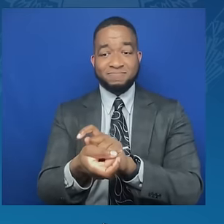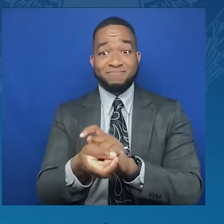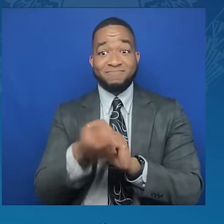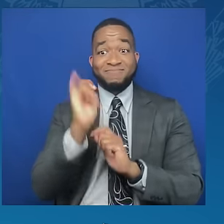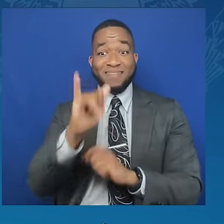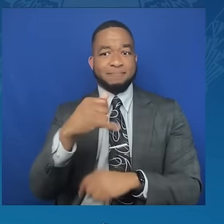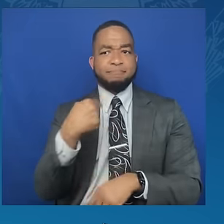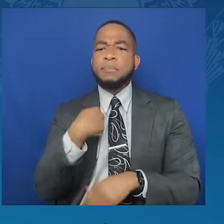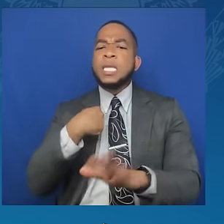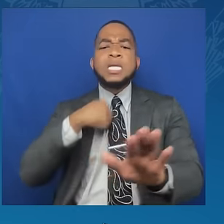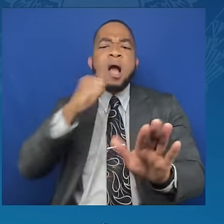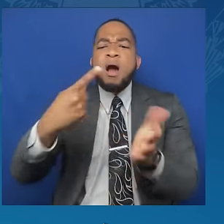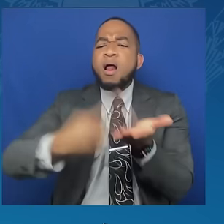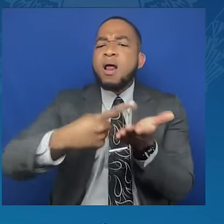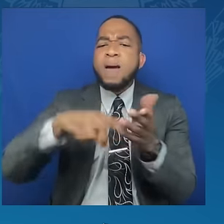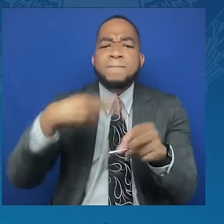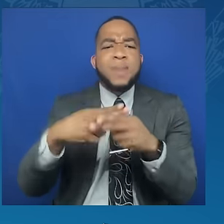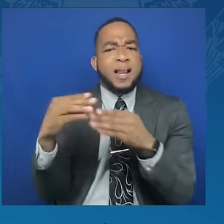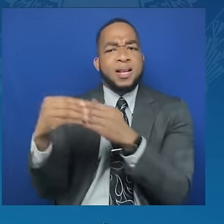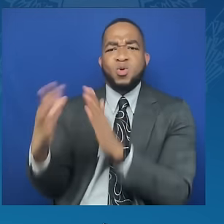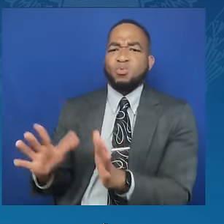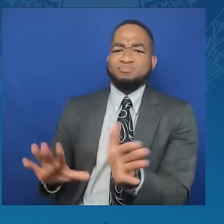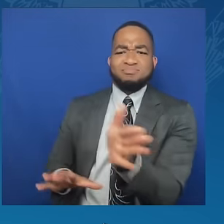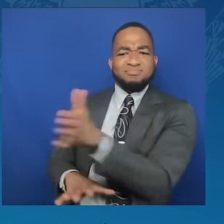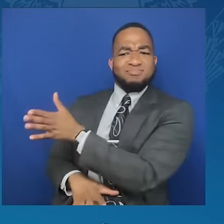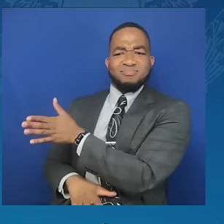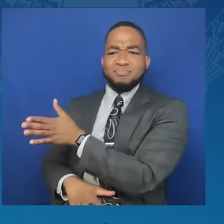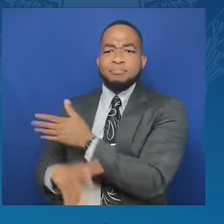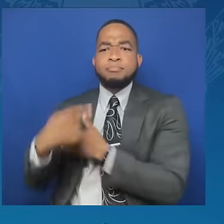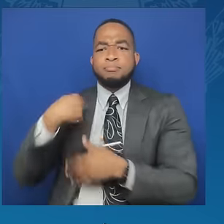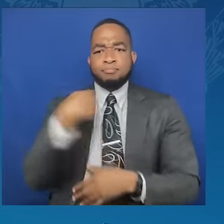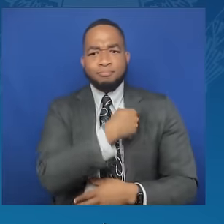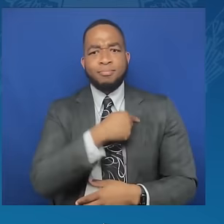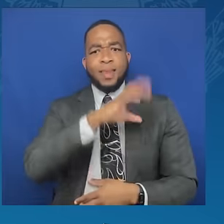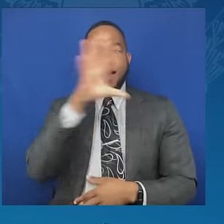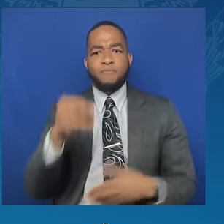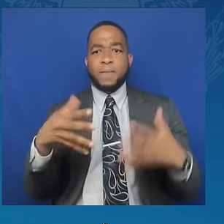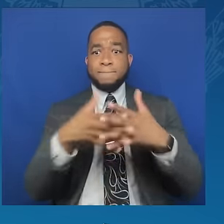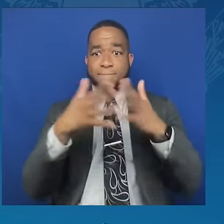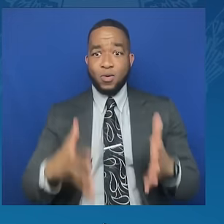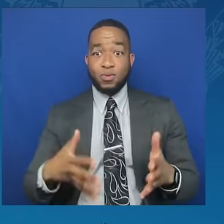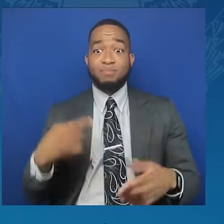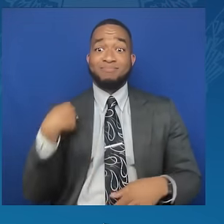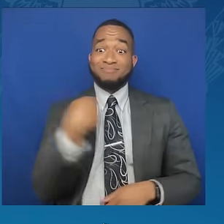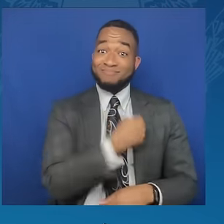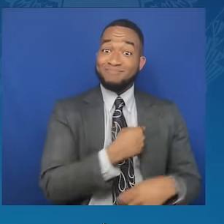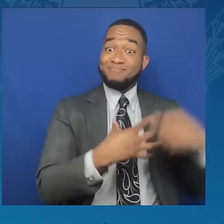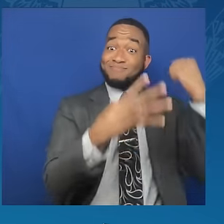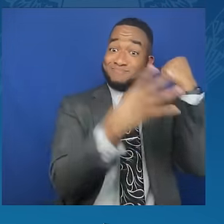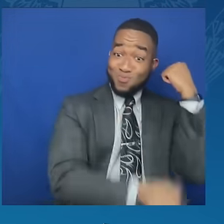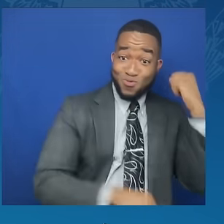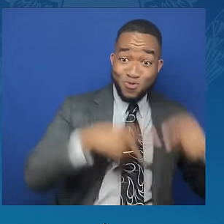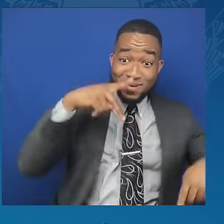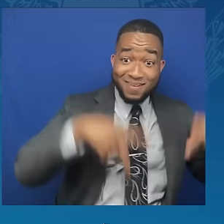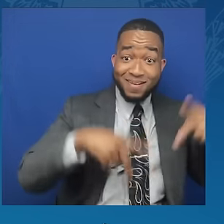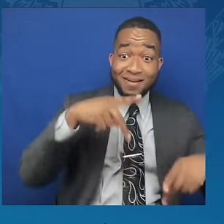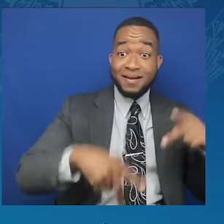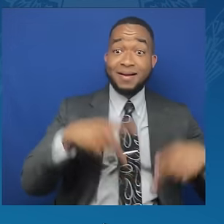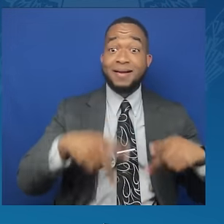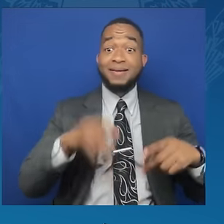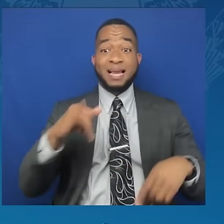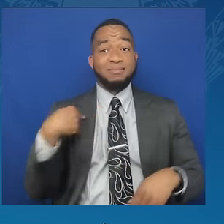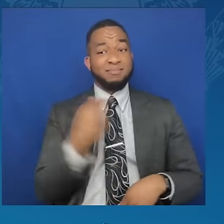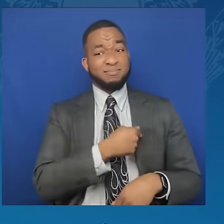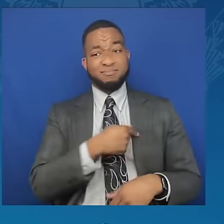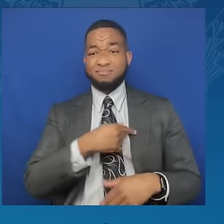African Americans and poor people have really gone through a lot. And there are some folks who want to